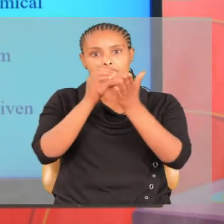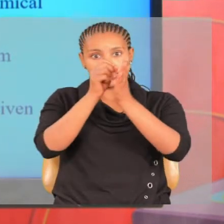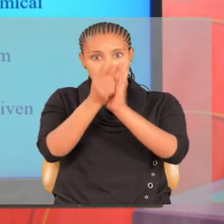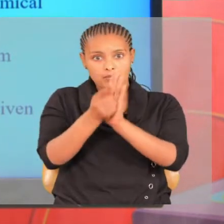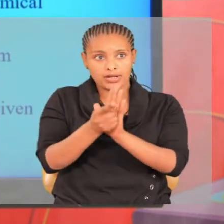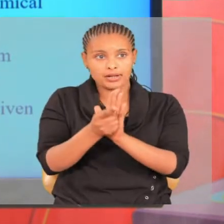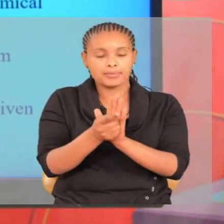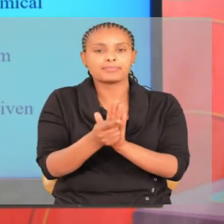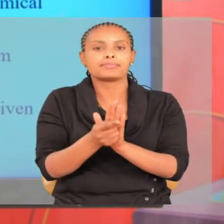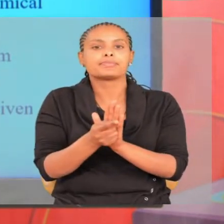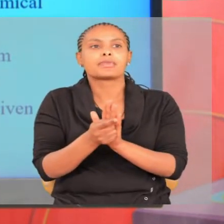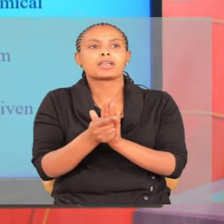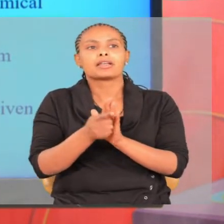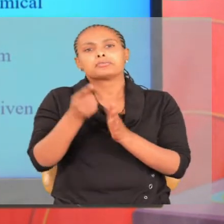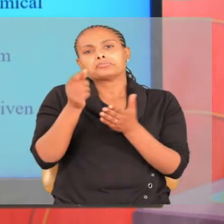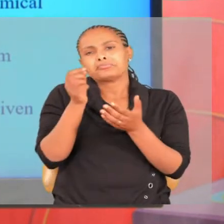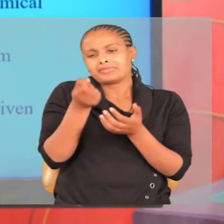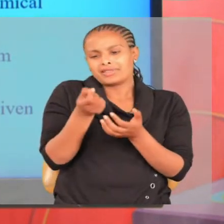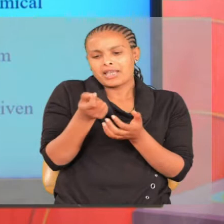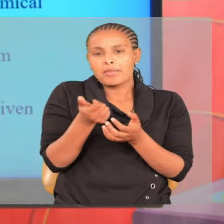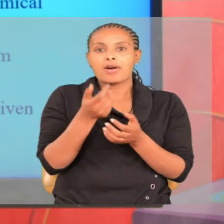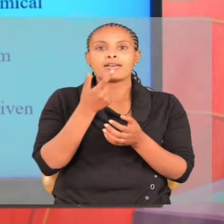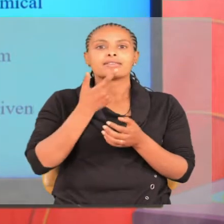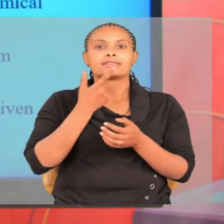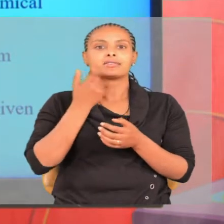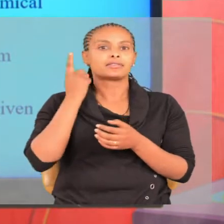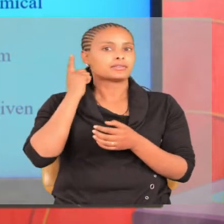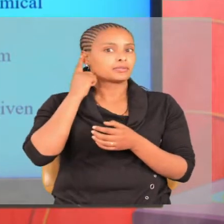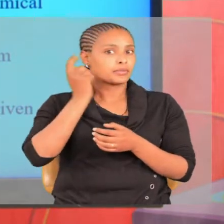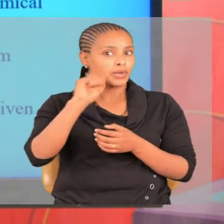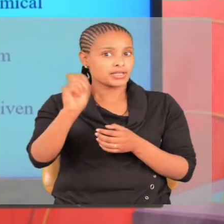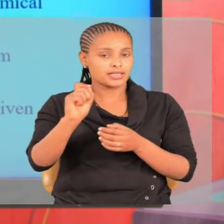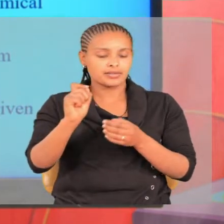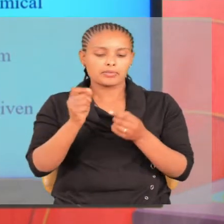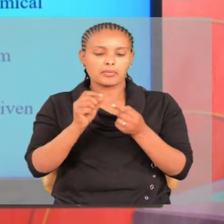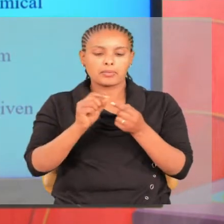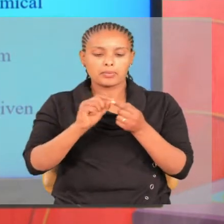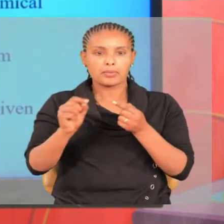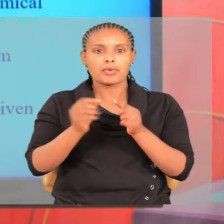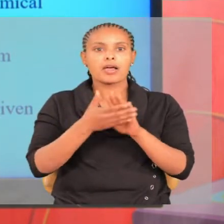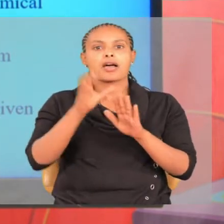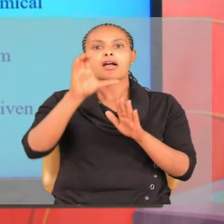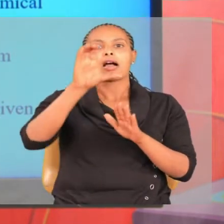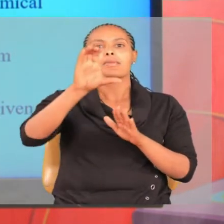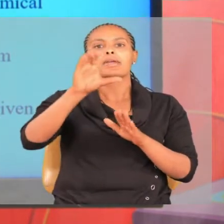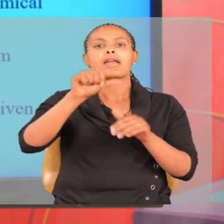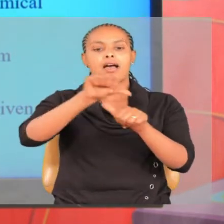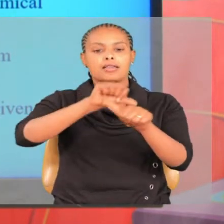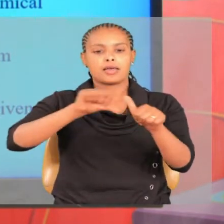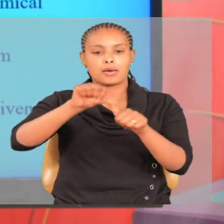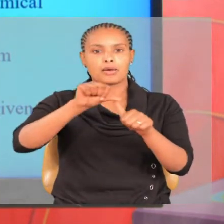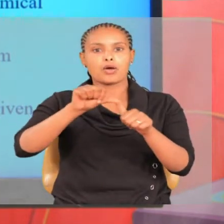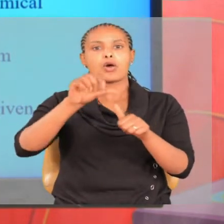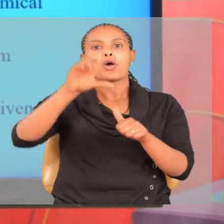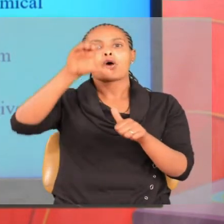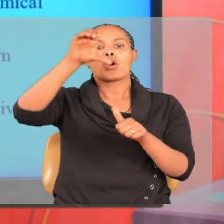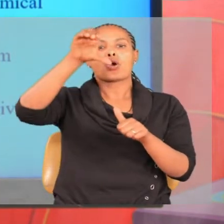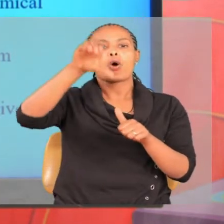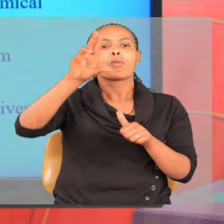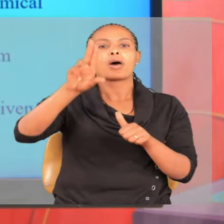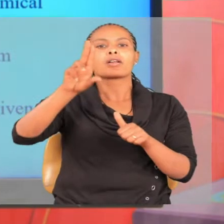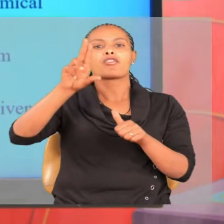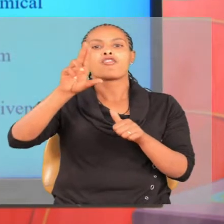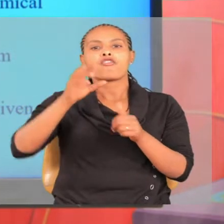example, tips of a pencil is made from carbon atoms. Copper